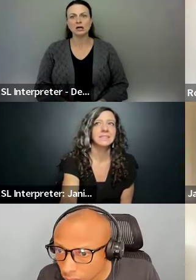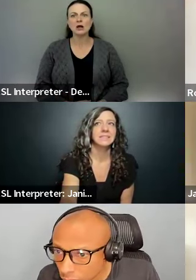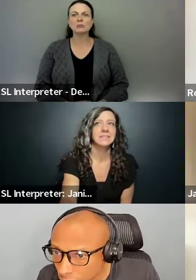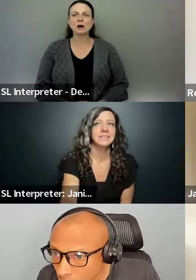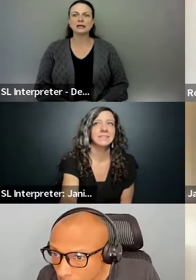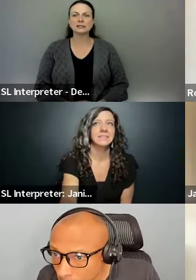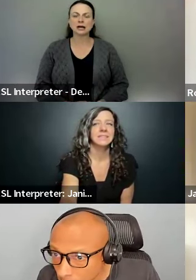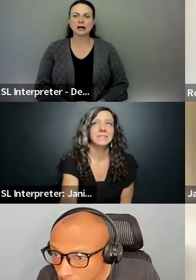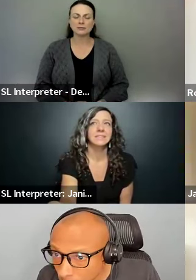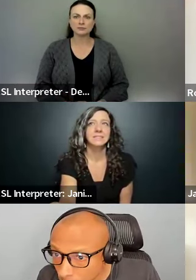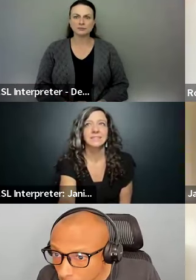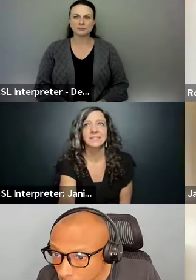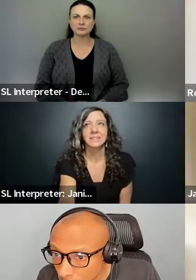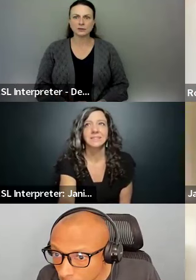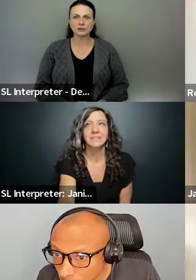far, but